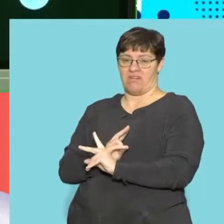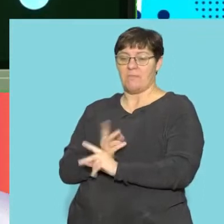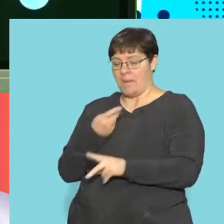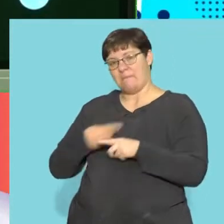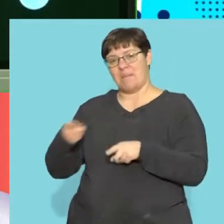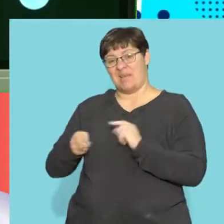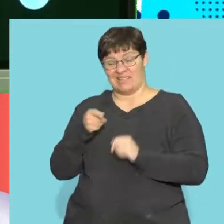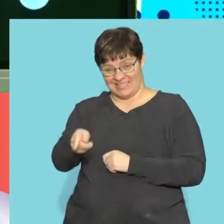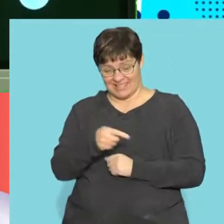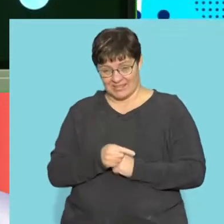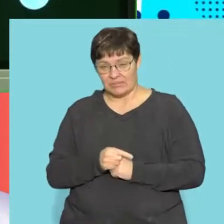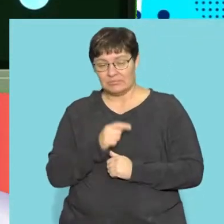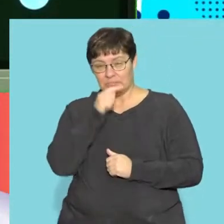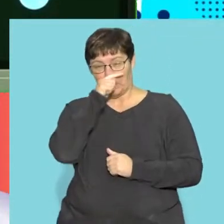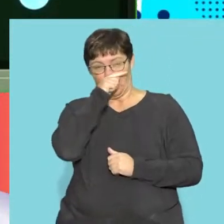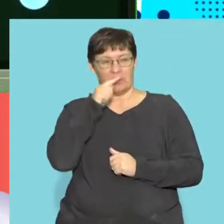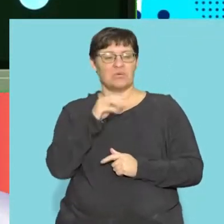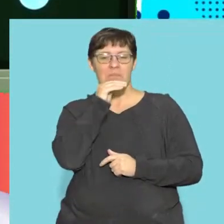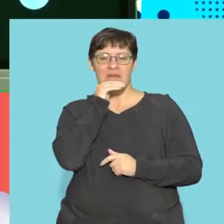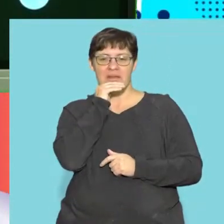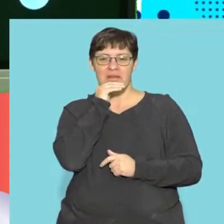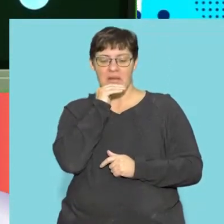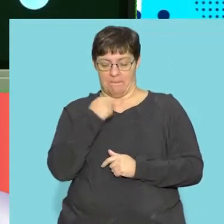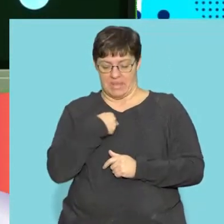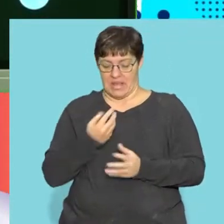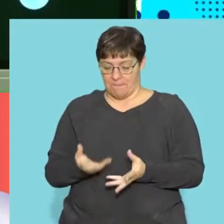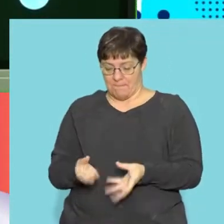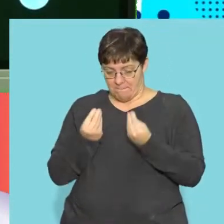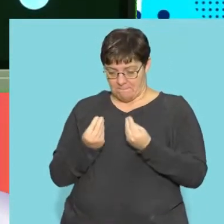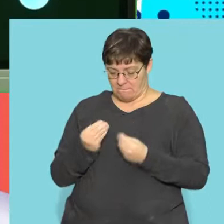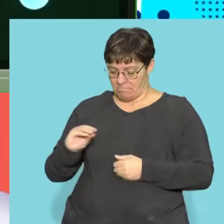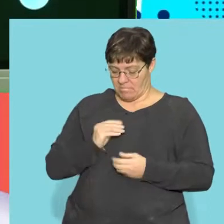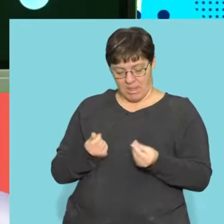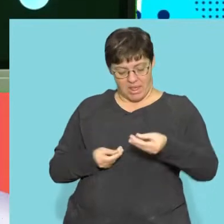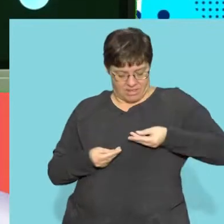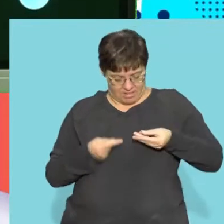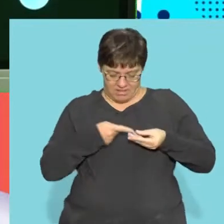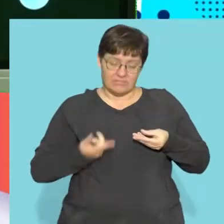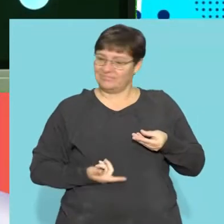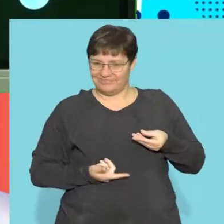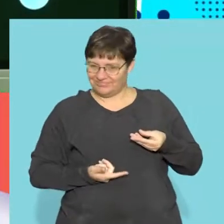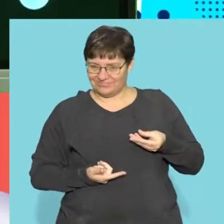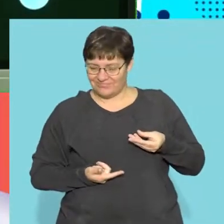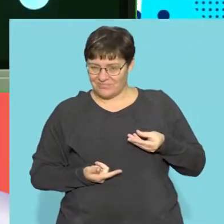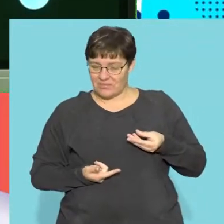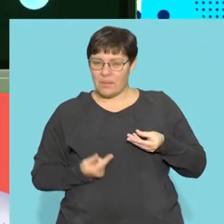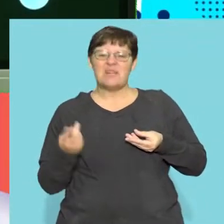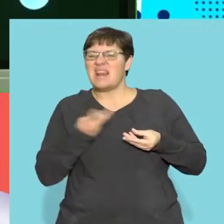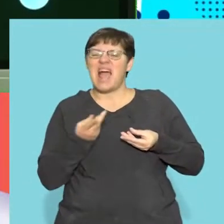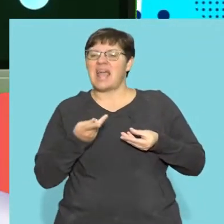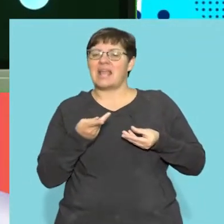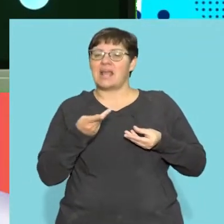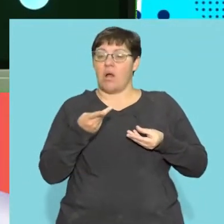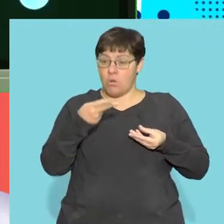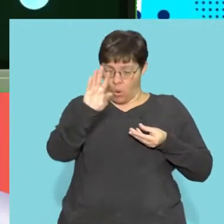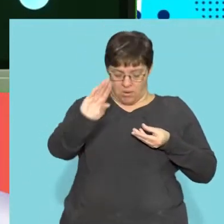basis. So all of this is the money that you don't really get tangibly in your hand, or you do as if it's a loan. It's the